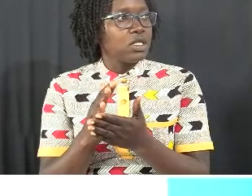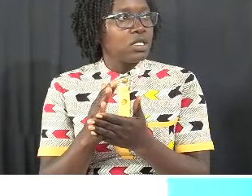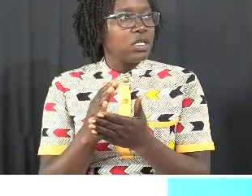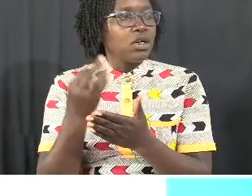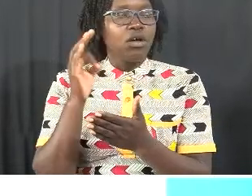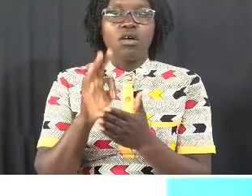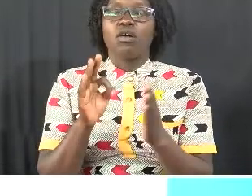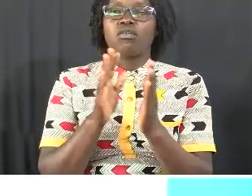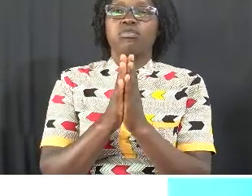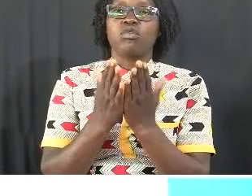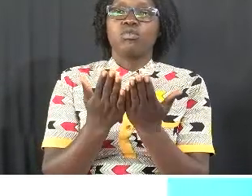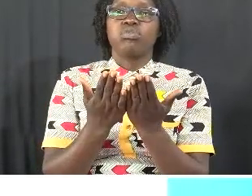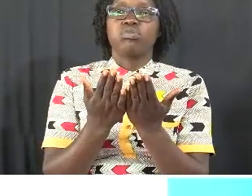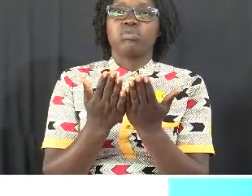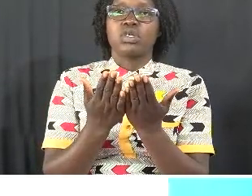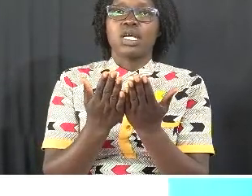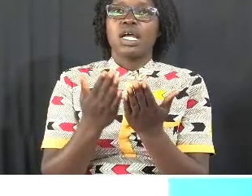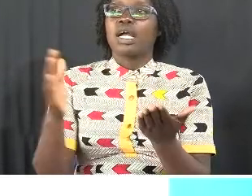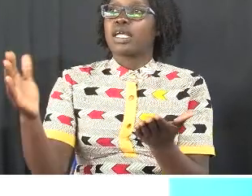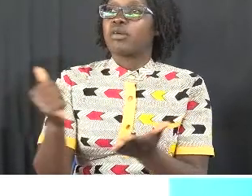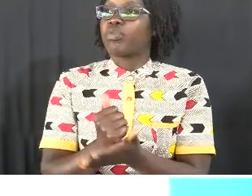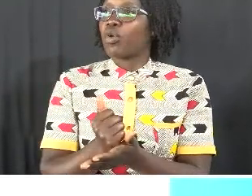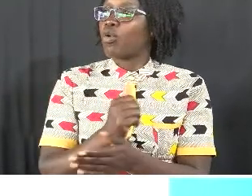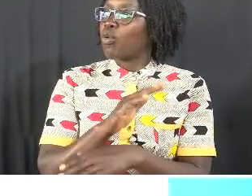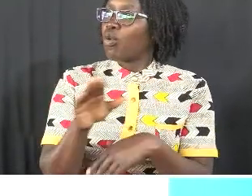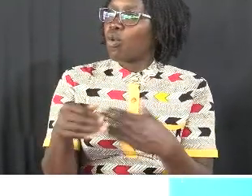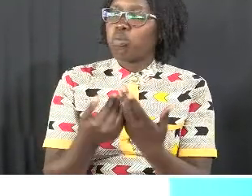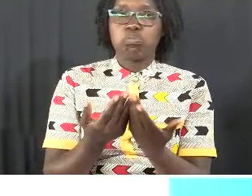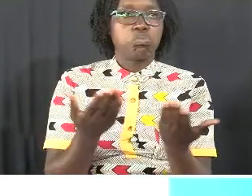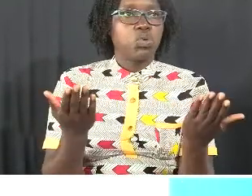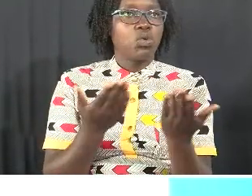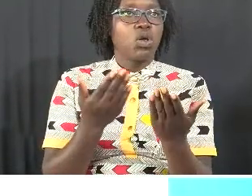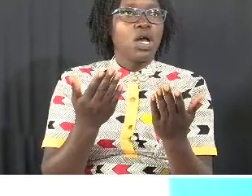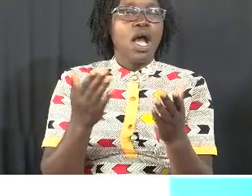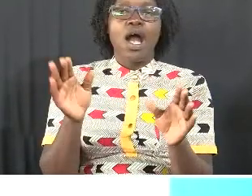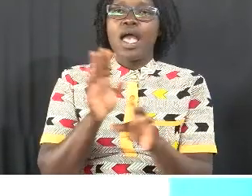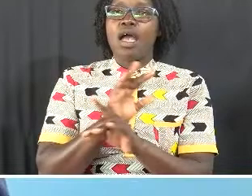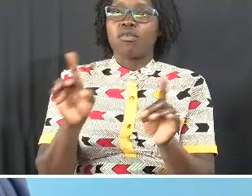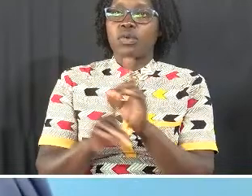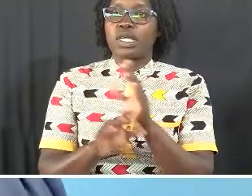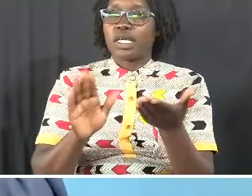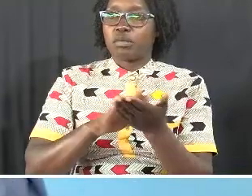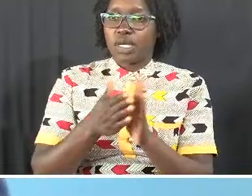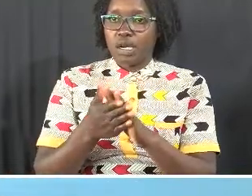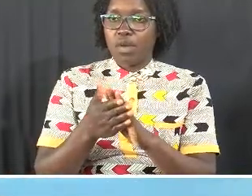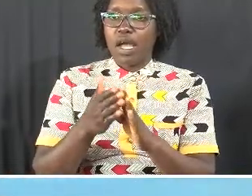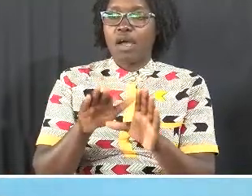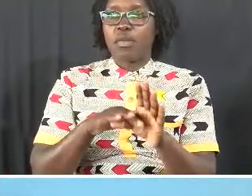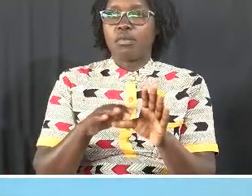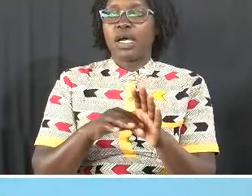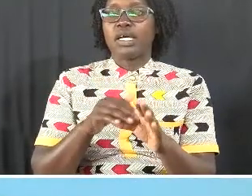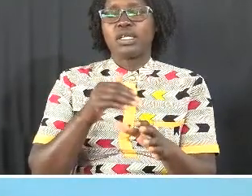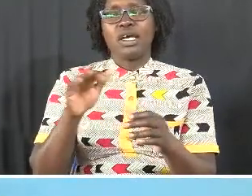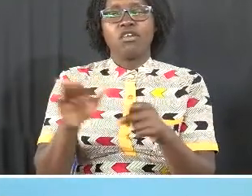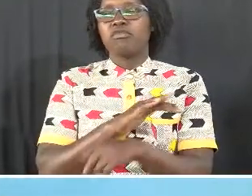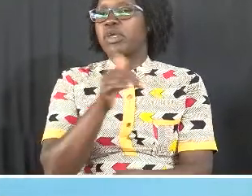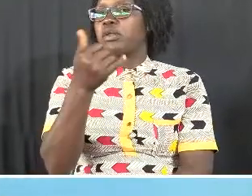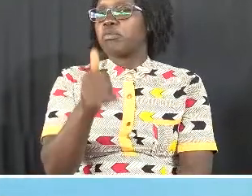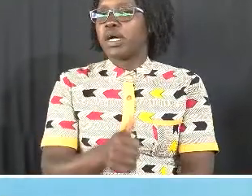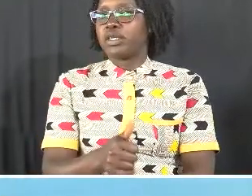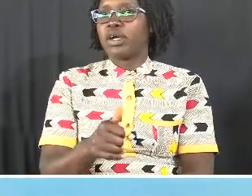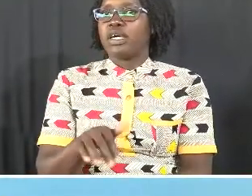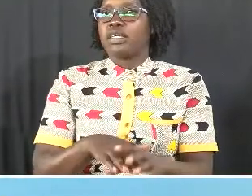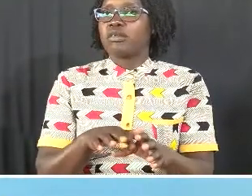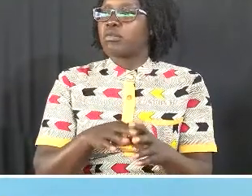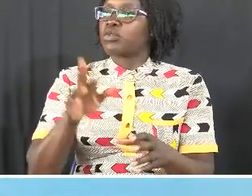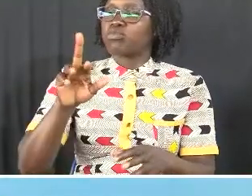Liturgy Evangelism actually can employ all of us. Every one of us can be a member, and it will not be exhausted. I remember as we were